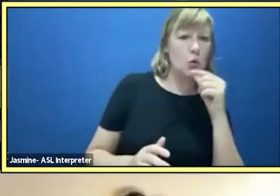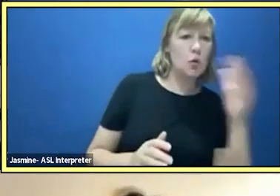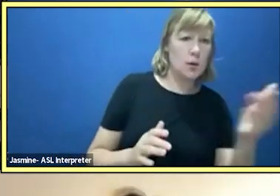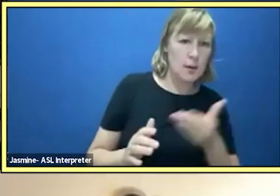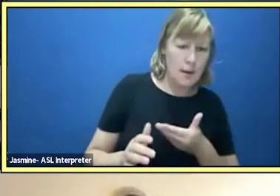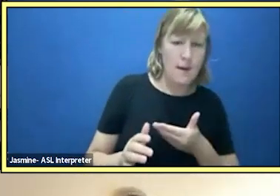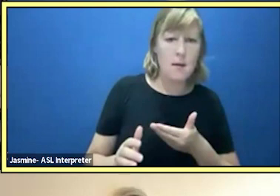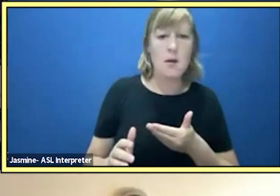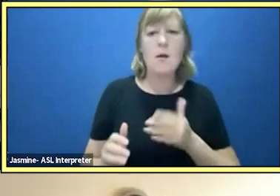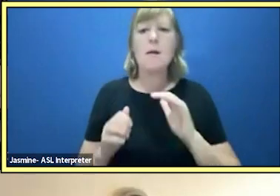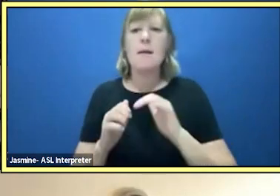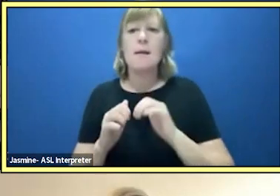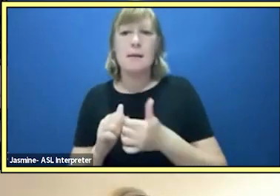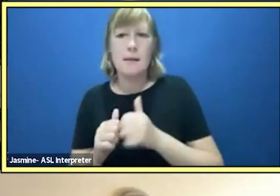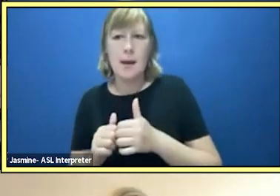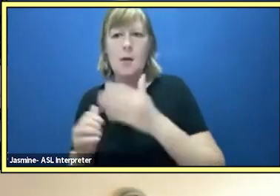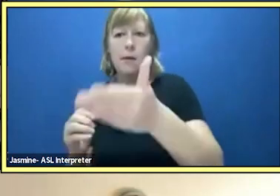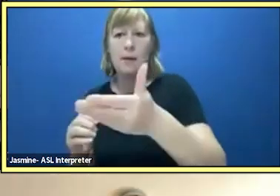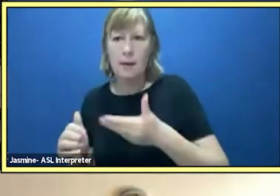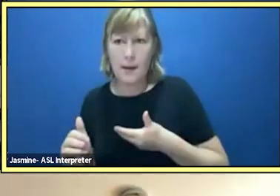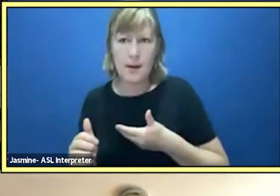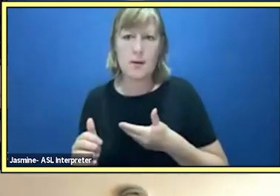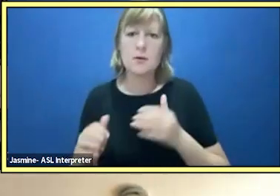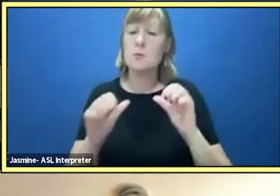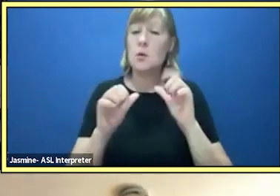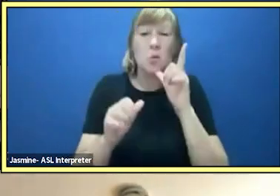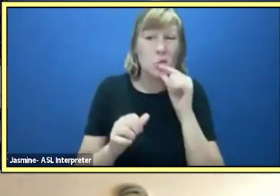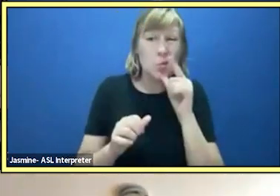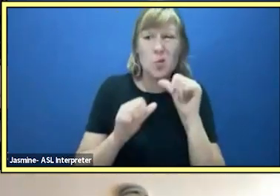sure yet who those agencies are.